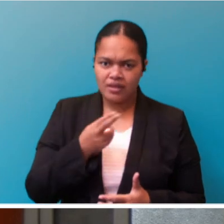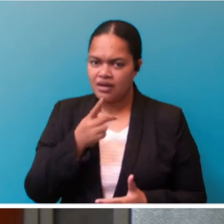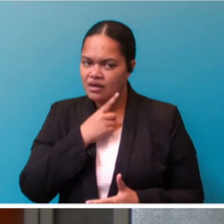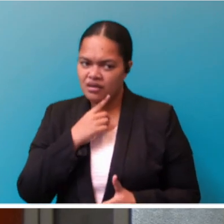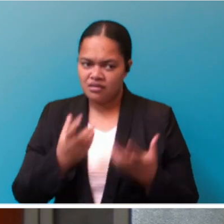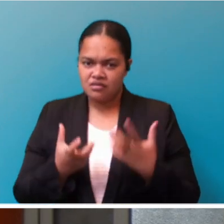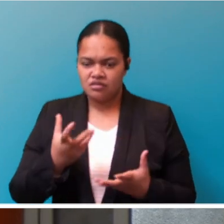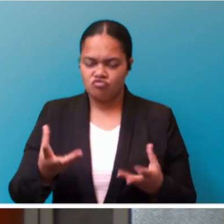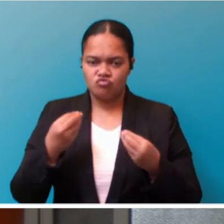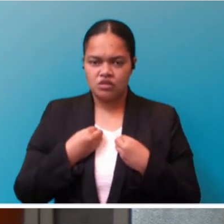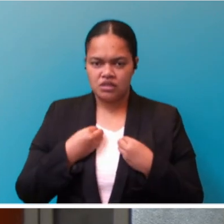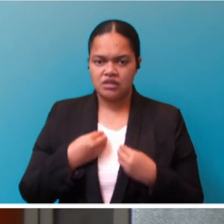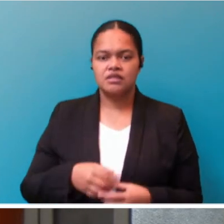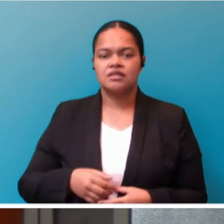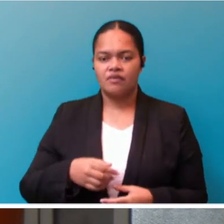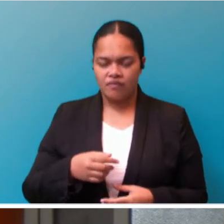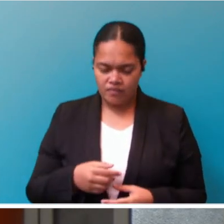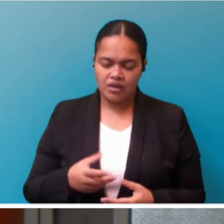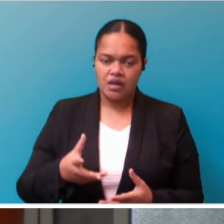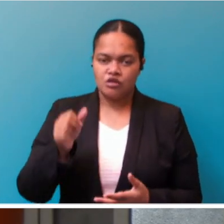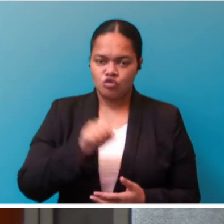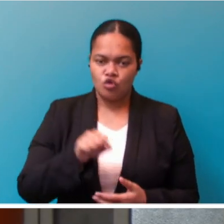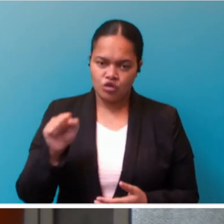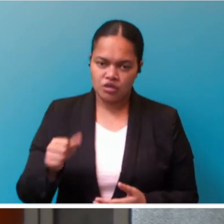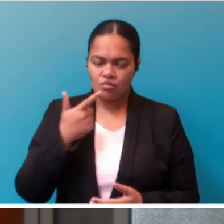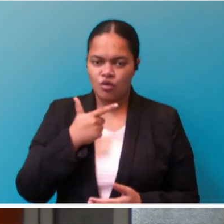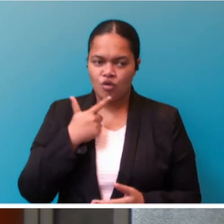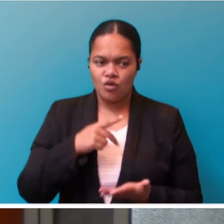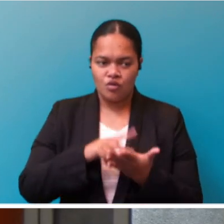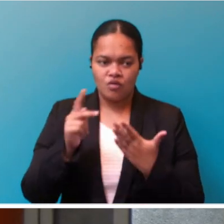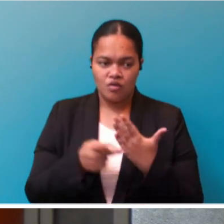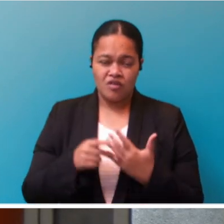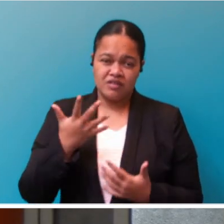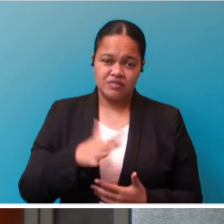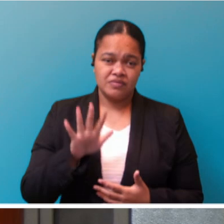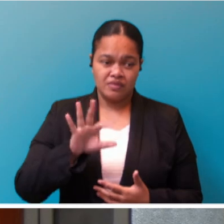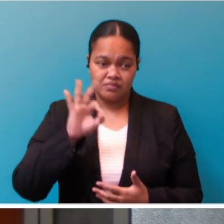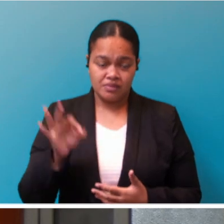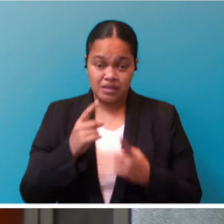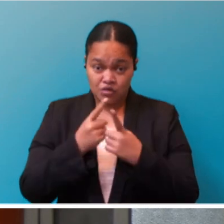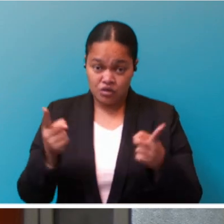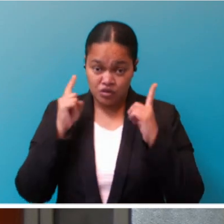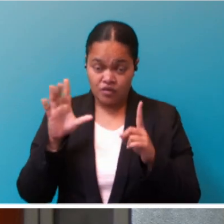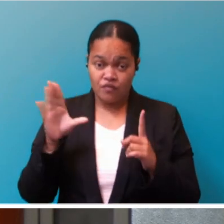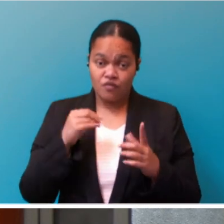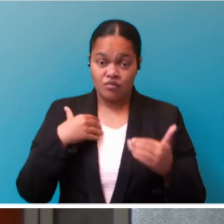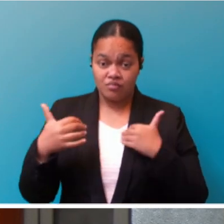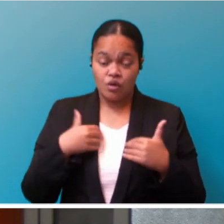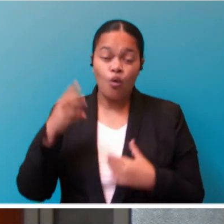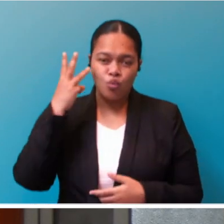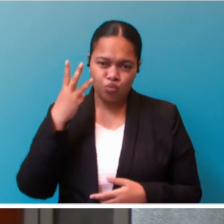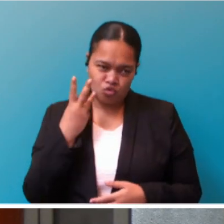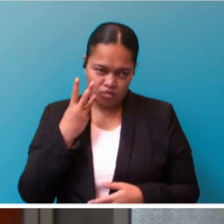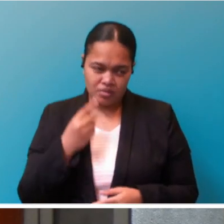tertiary scholarships and loan schemes. Almost 55% of all those who graduate from our tertiary institutes are women,